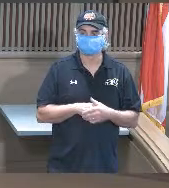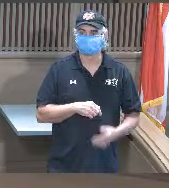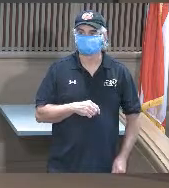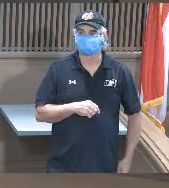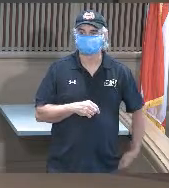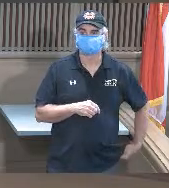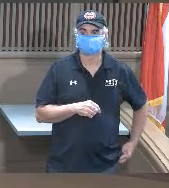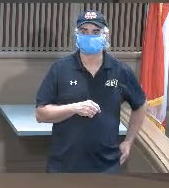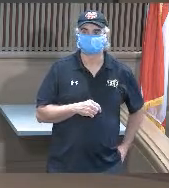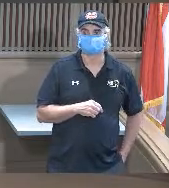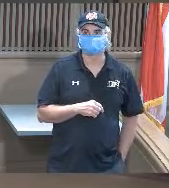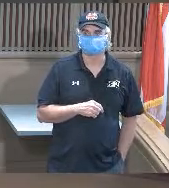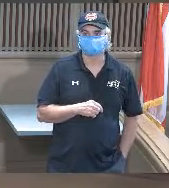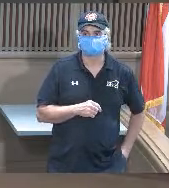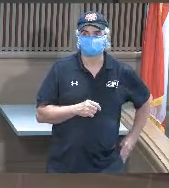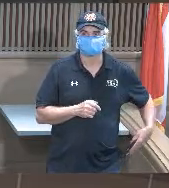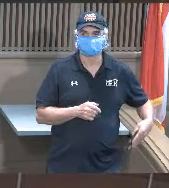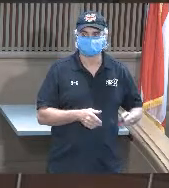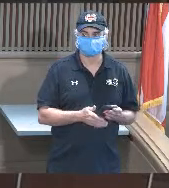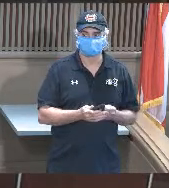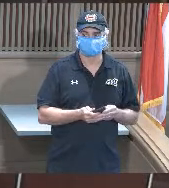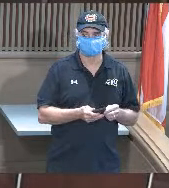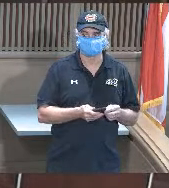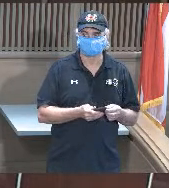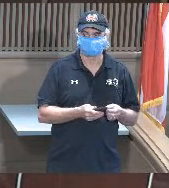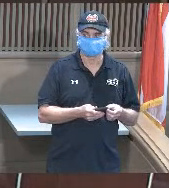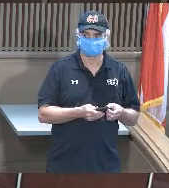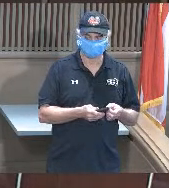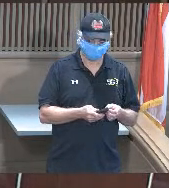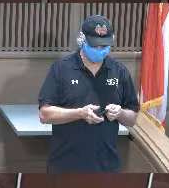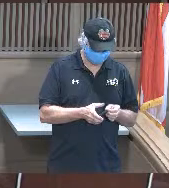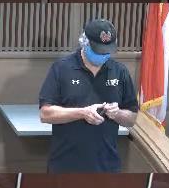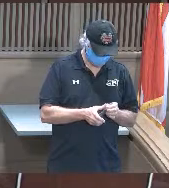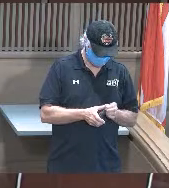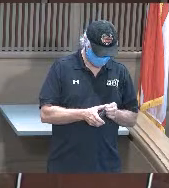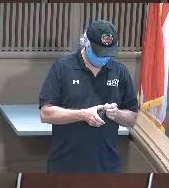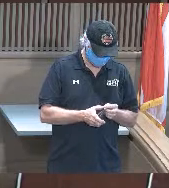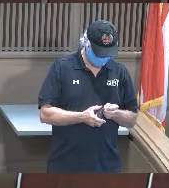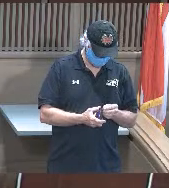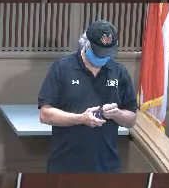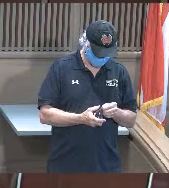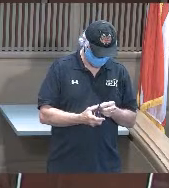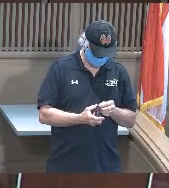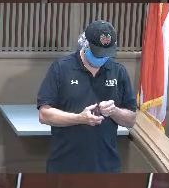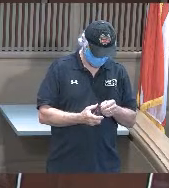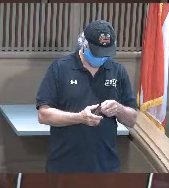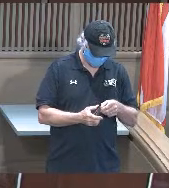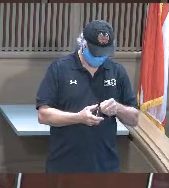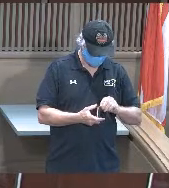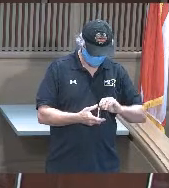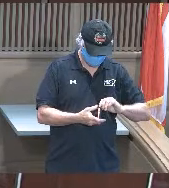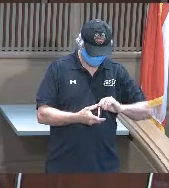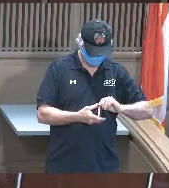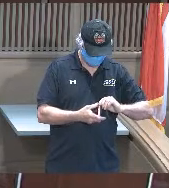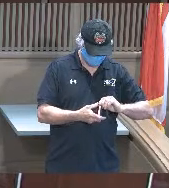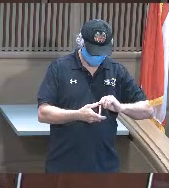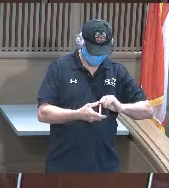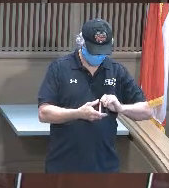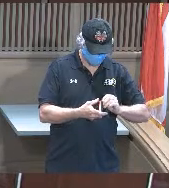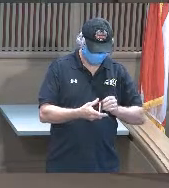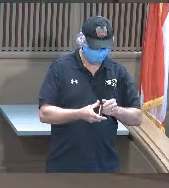I don't fit. You got it, Mike? Thank you. Yes, sir. All right. Thank you so much, Mayor Durr, for your